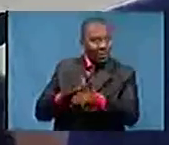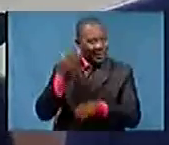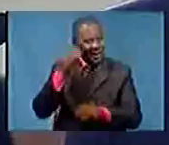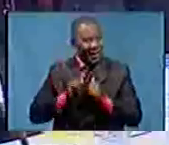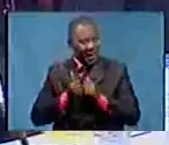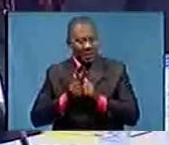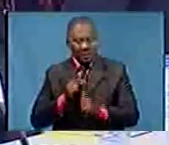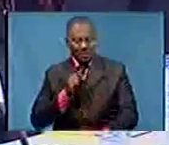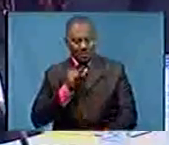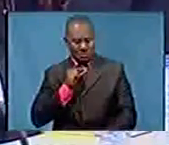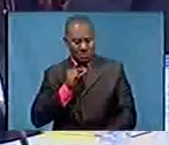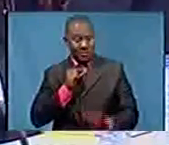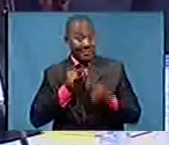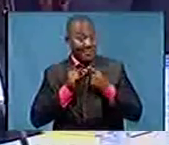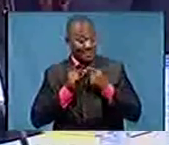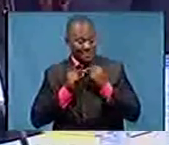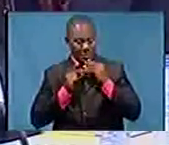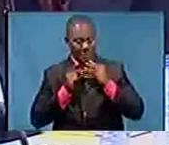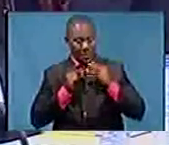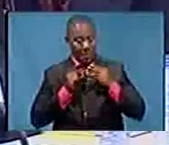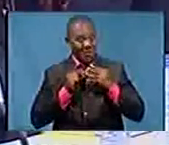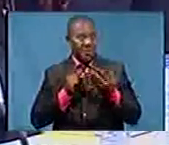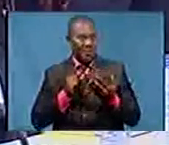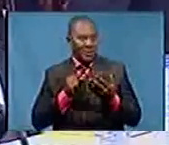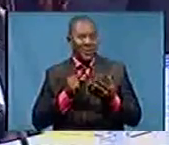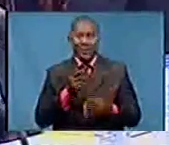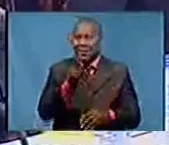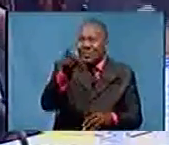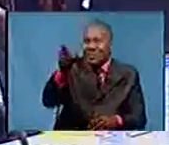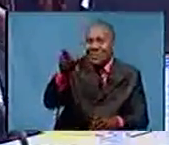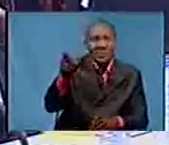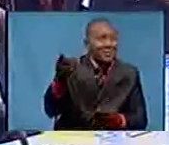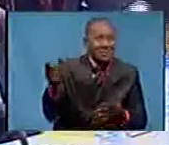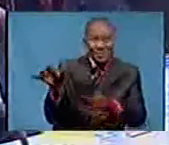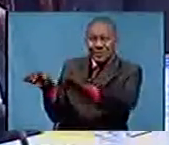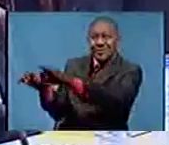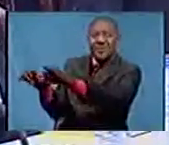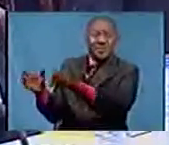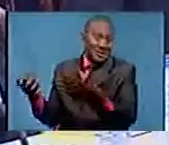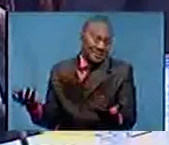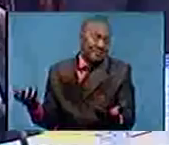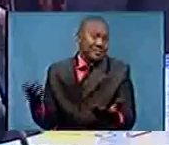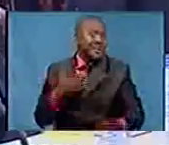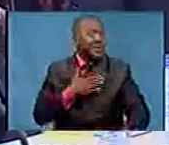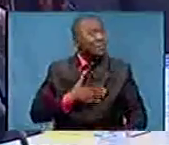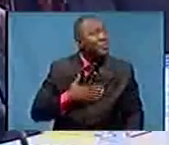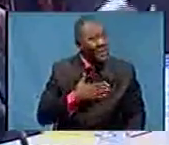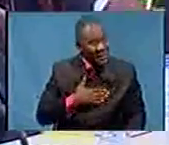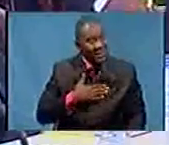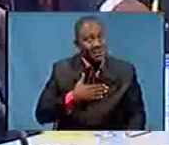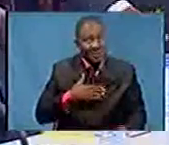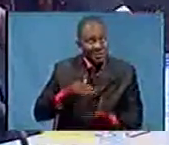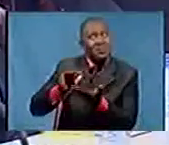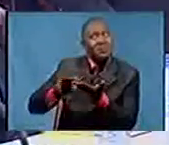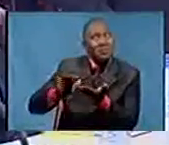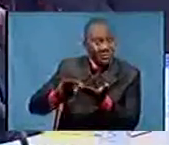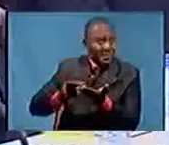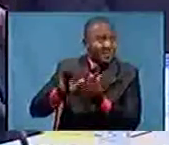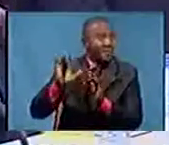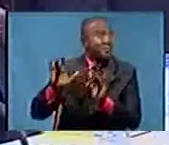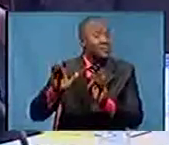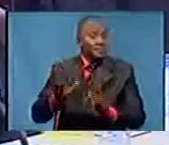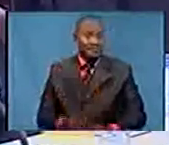happen to anybody. And we are pleading with you. Look at it also from that point of view.